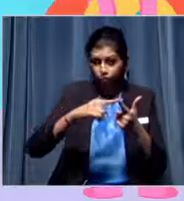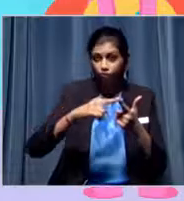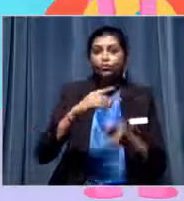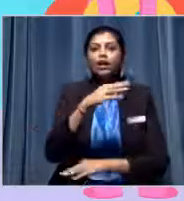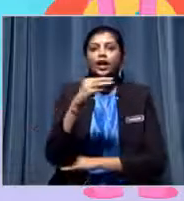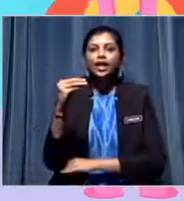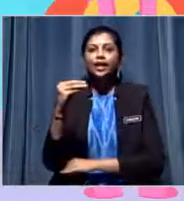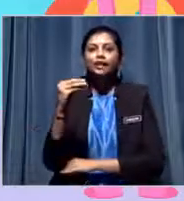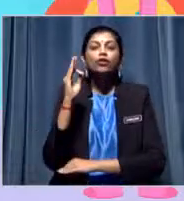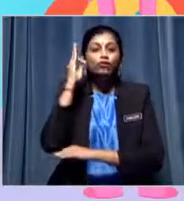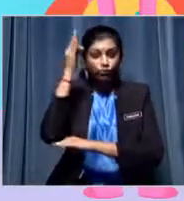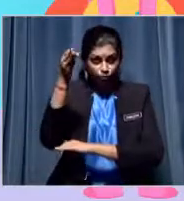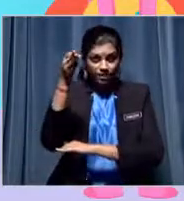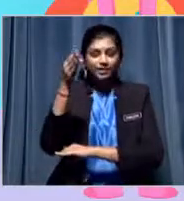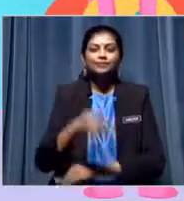perfect simple.